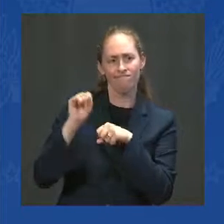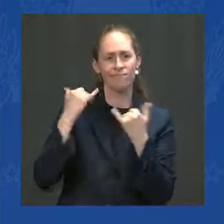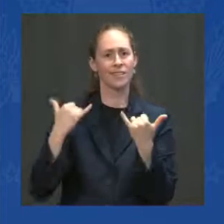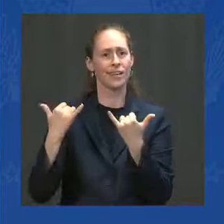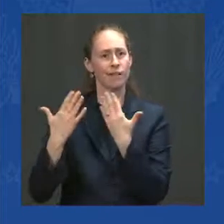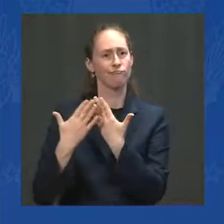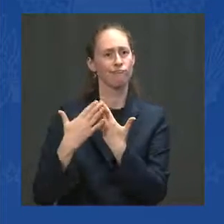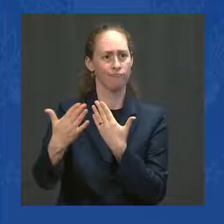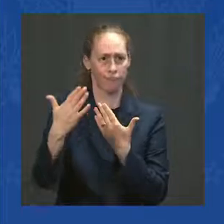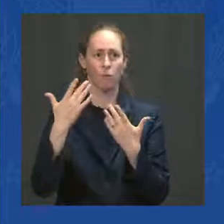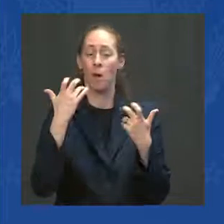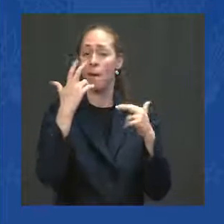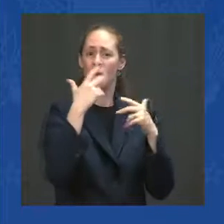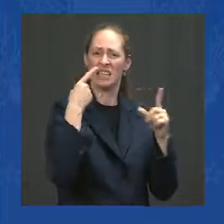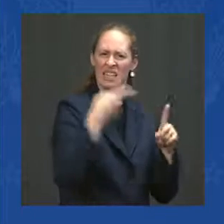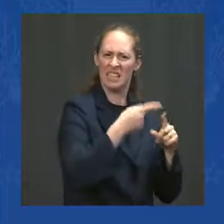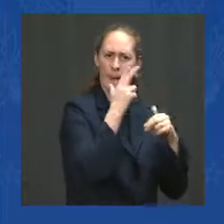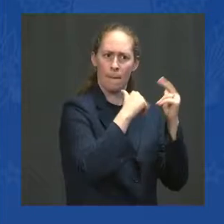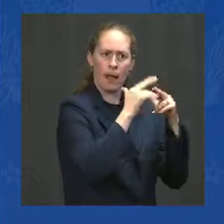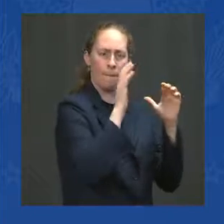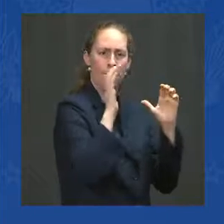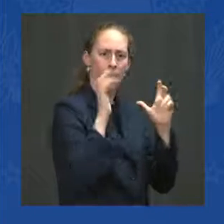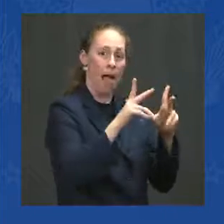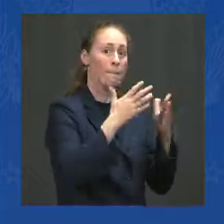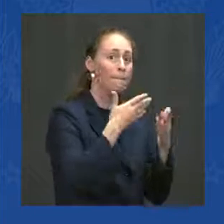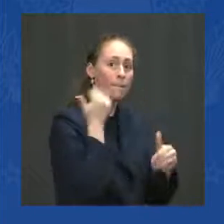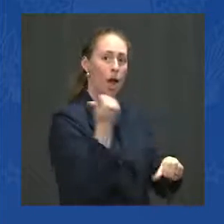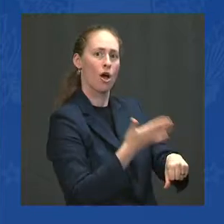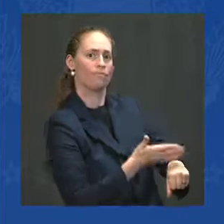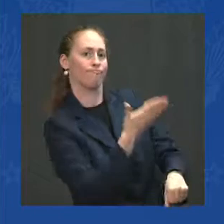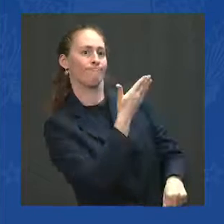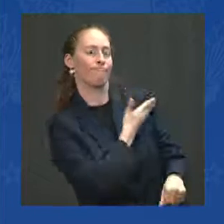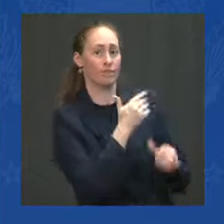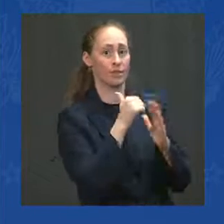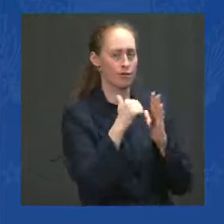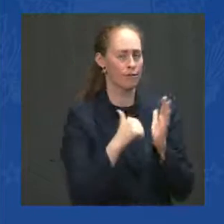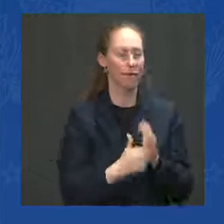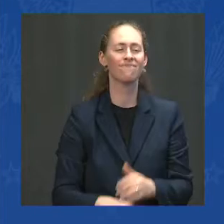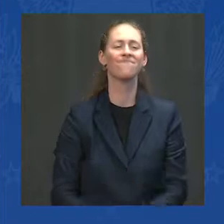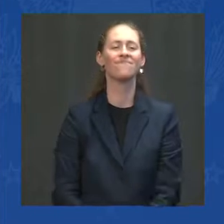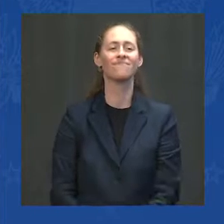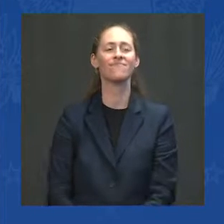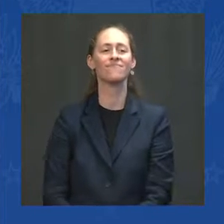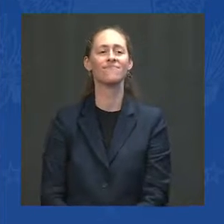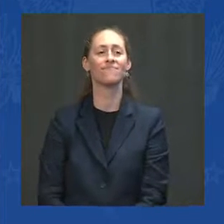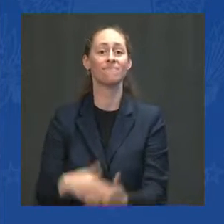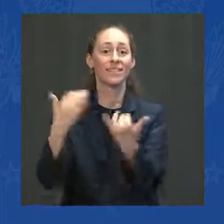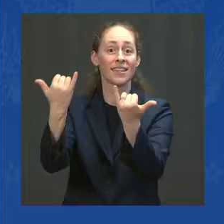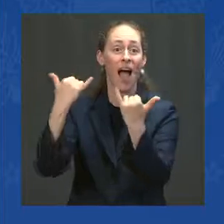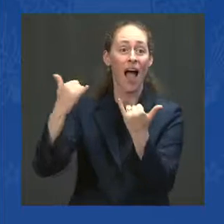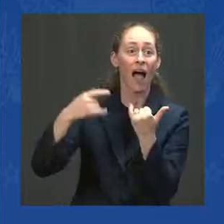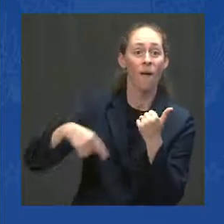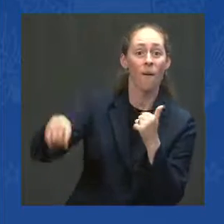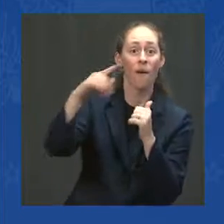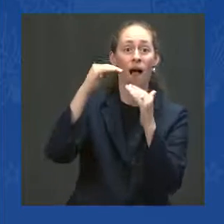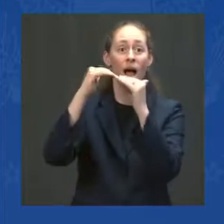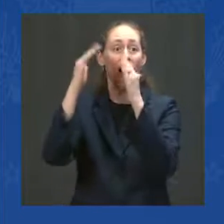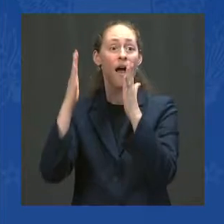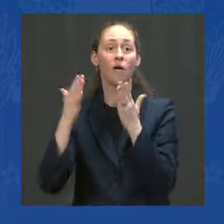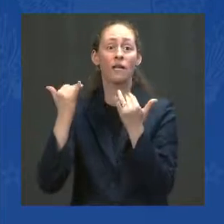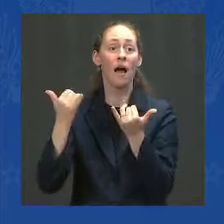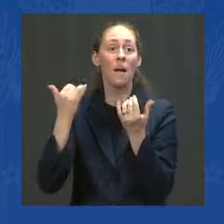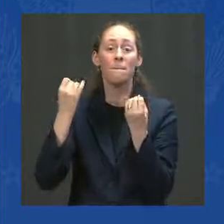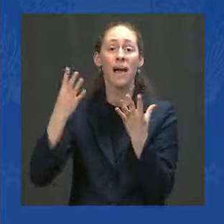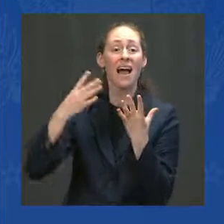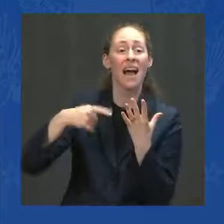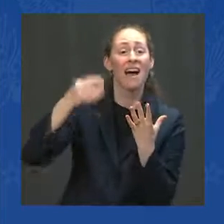plan, making housing more affordable. It's so unaffordable to so many Americans. Providing